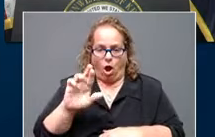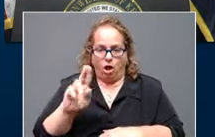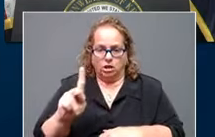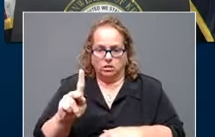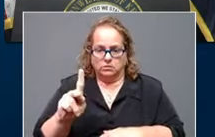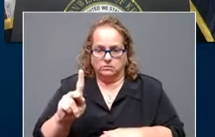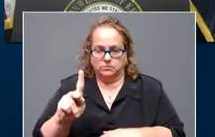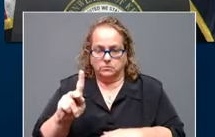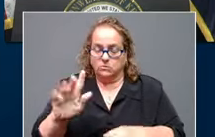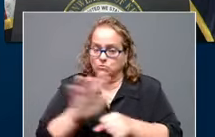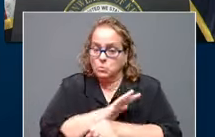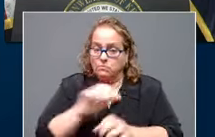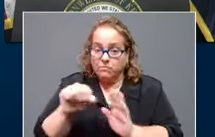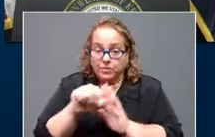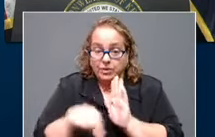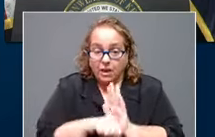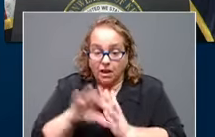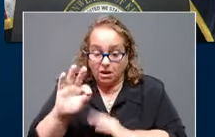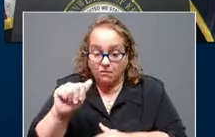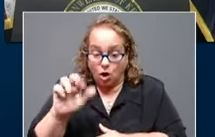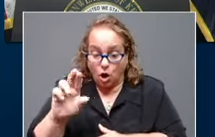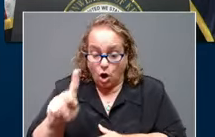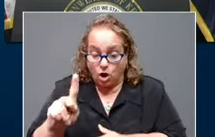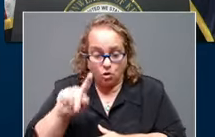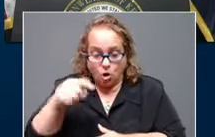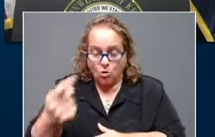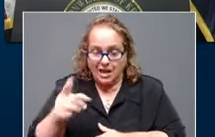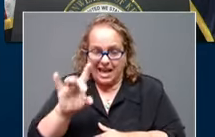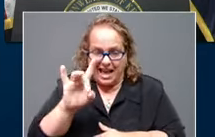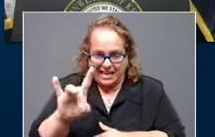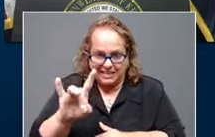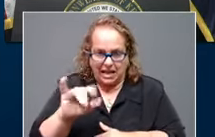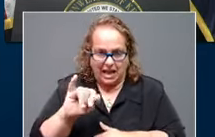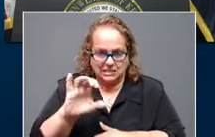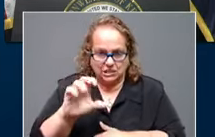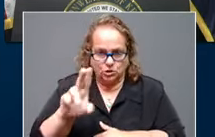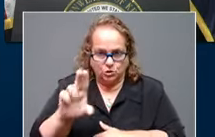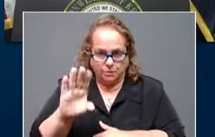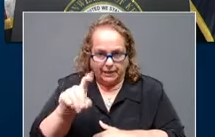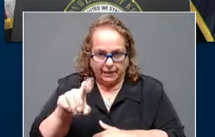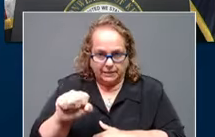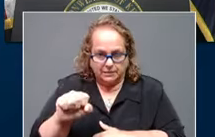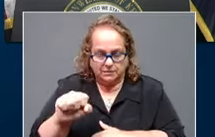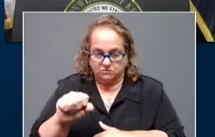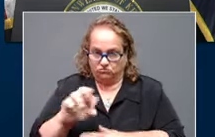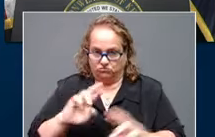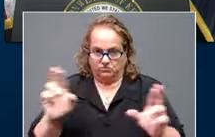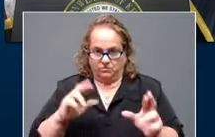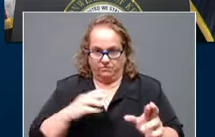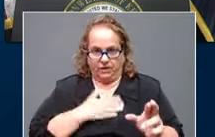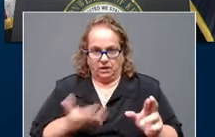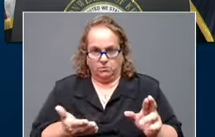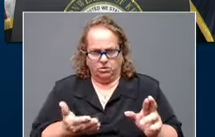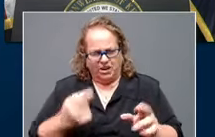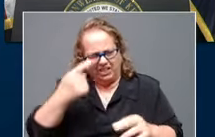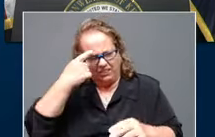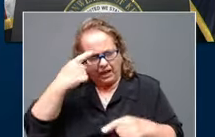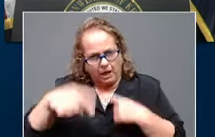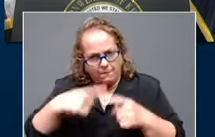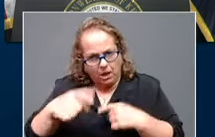able to get it? You can not believe in COVID, but if you or your loved one needs an ICU bed and they're